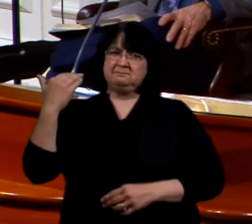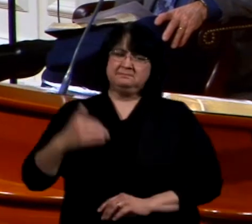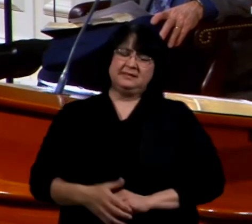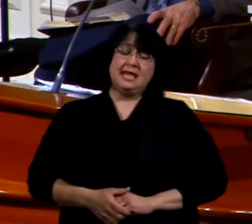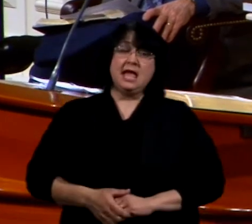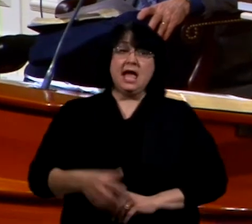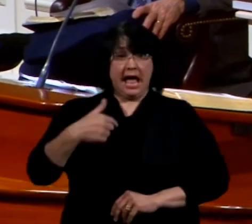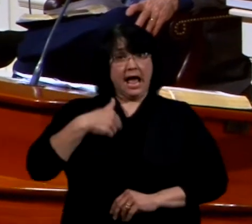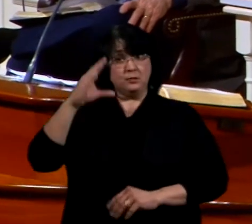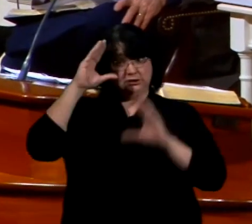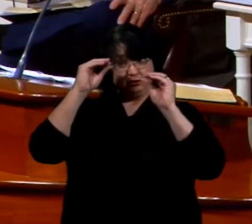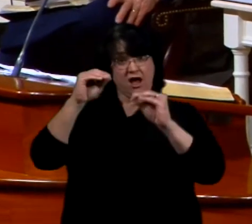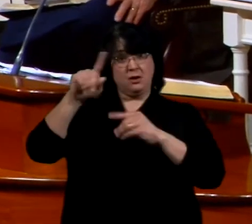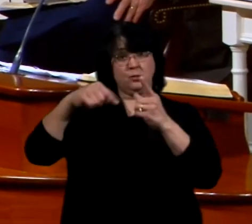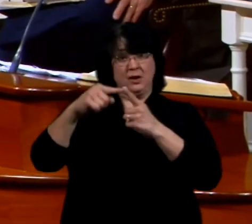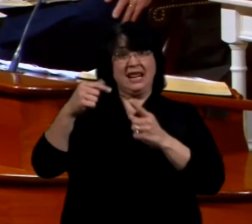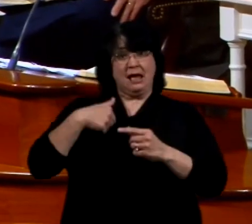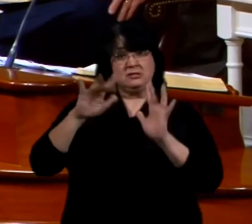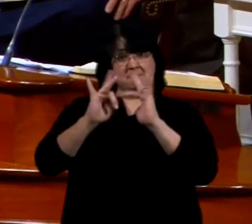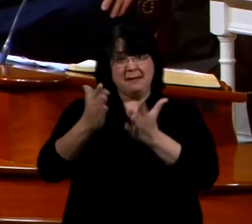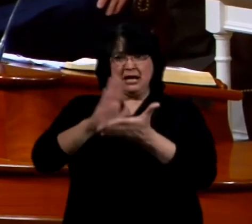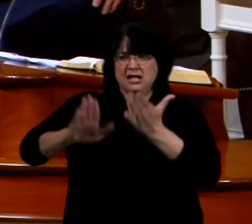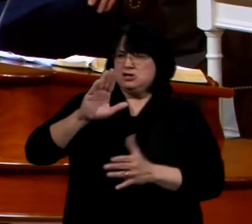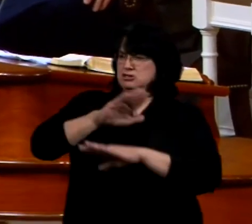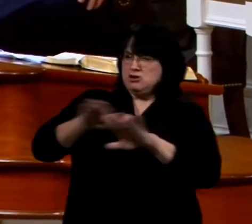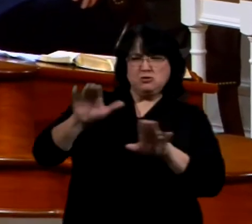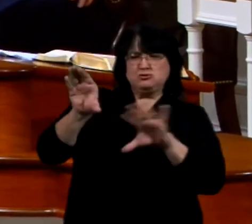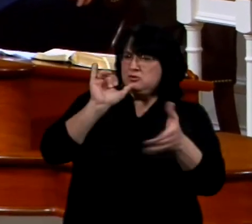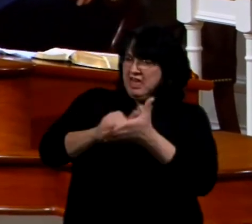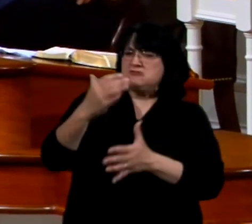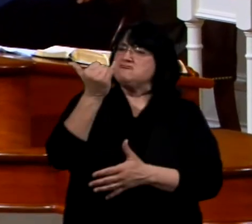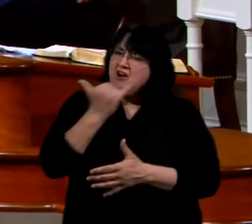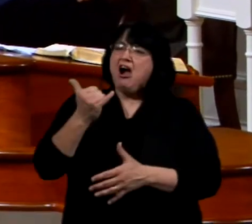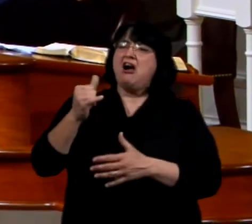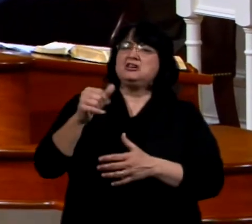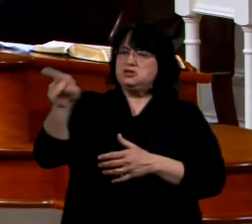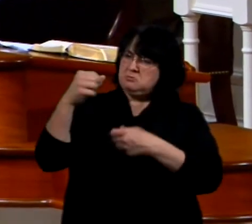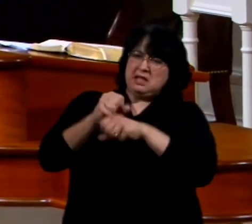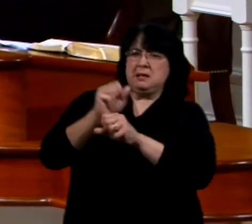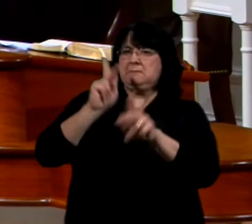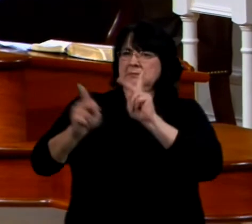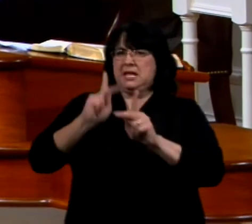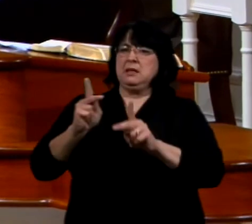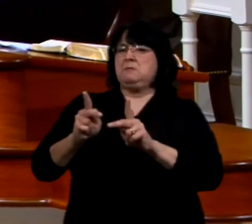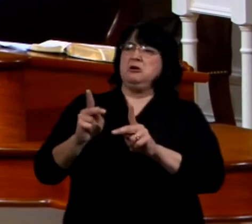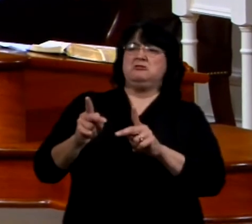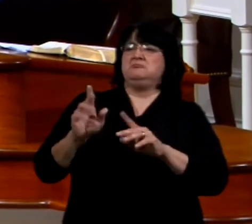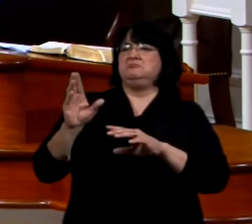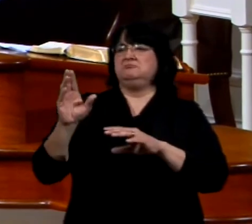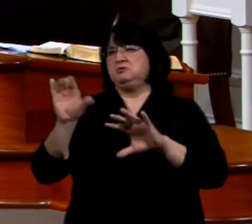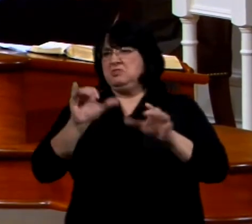And I was taught as a young preacher in Bible college, it's wrong, don't ever do that. You're making people twofold the child of hell.